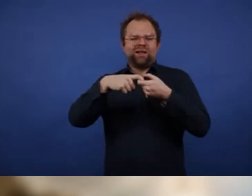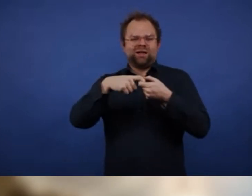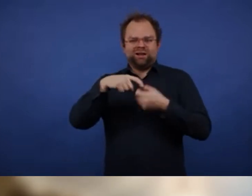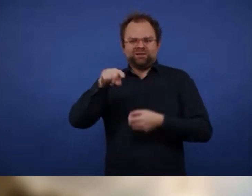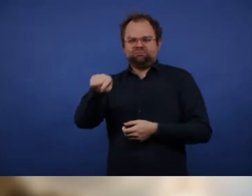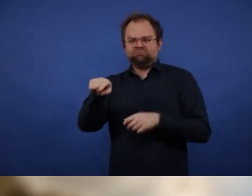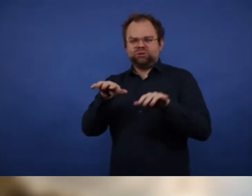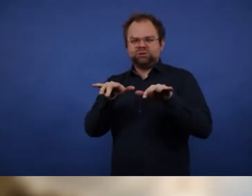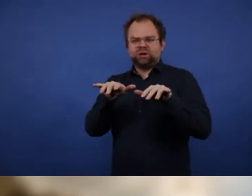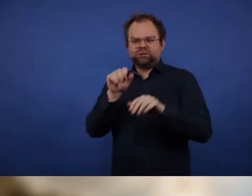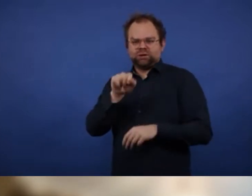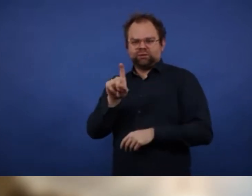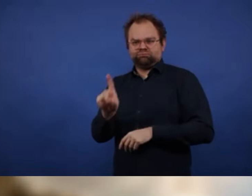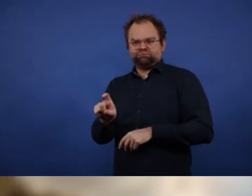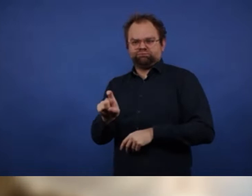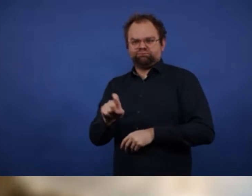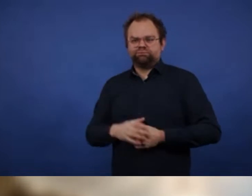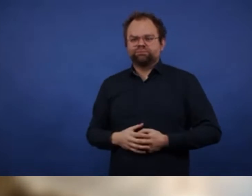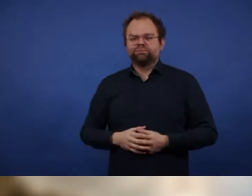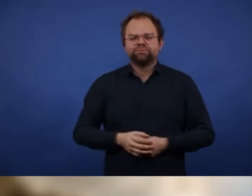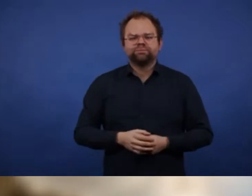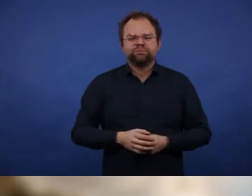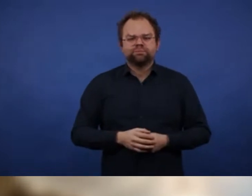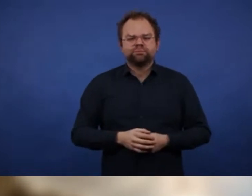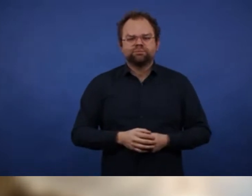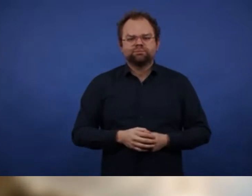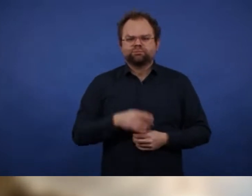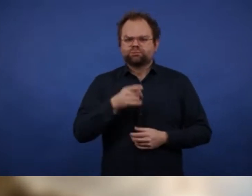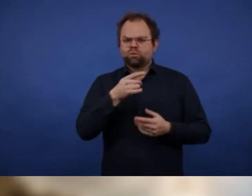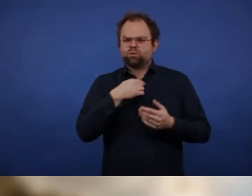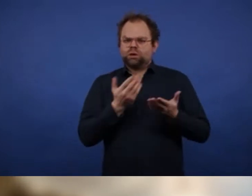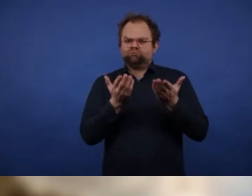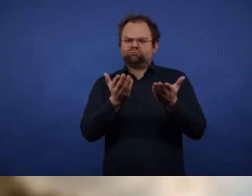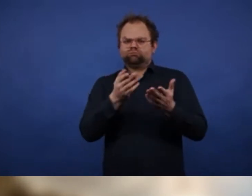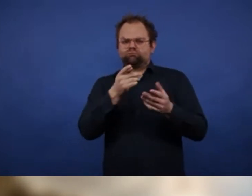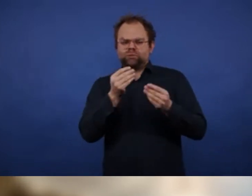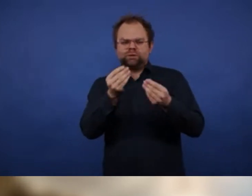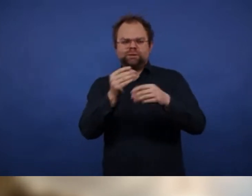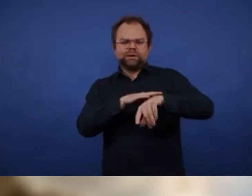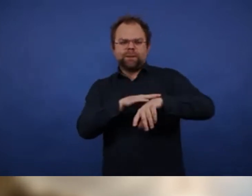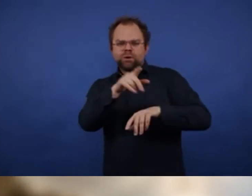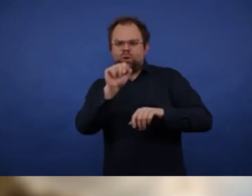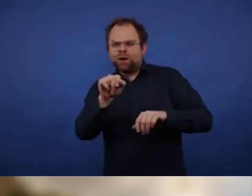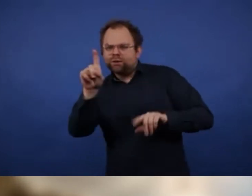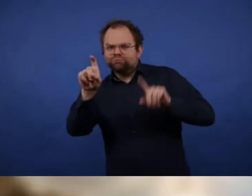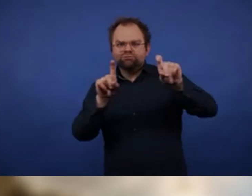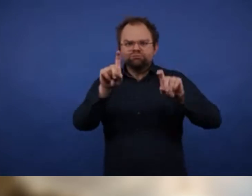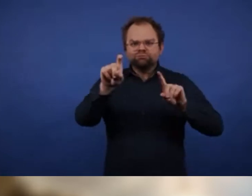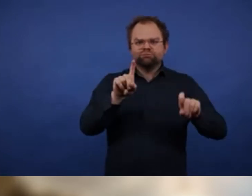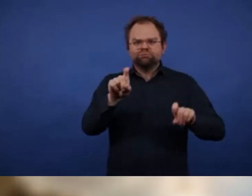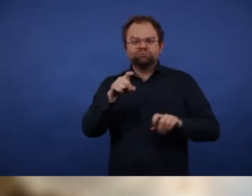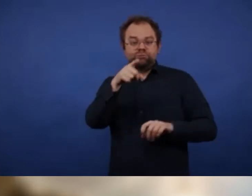of your screen. There will be an option to mute original audio. Please do not select this